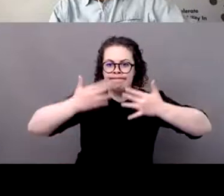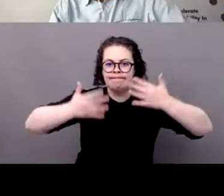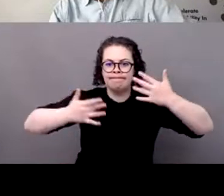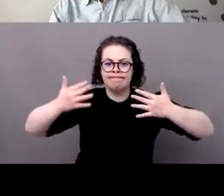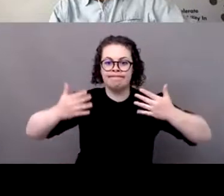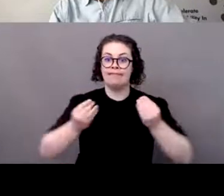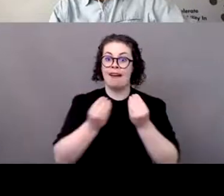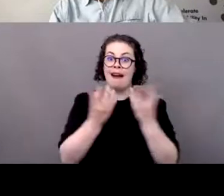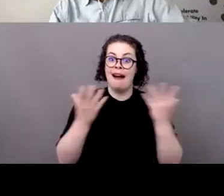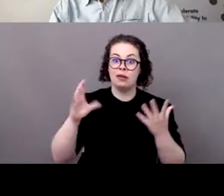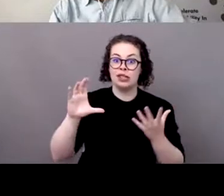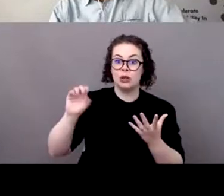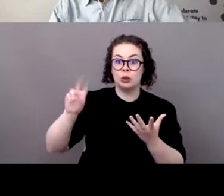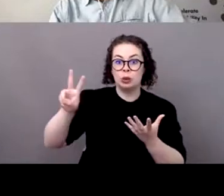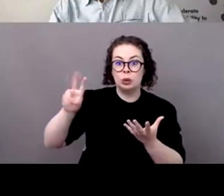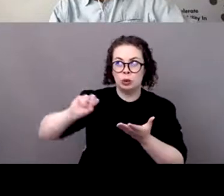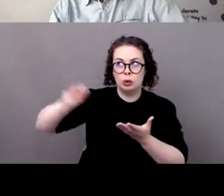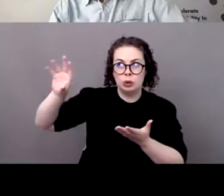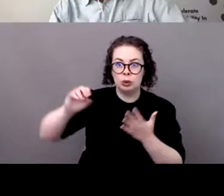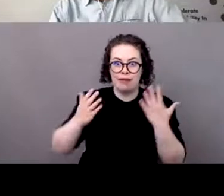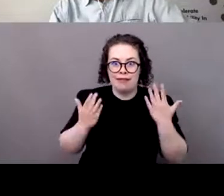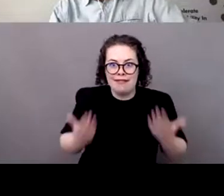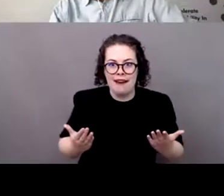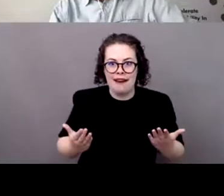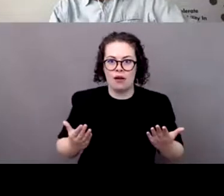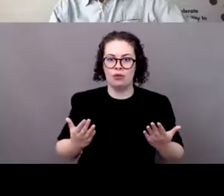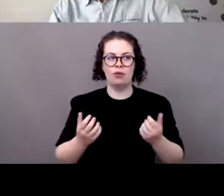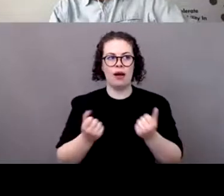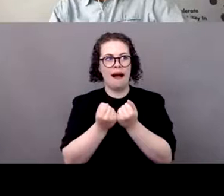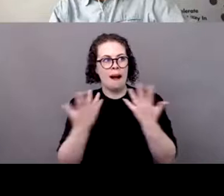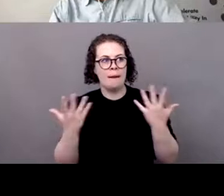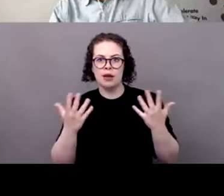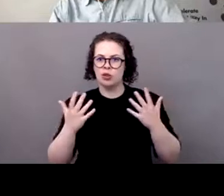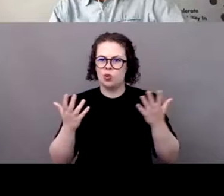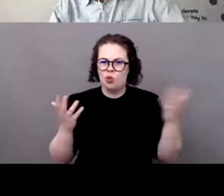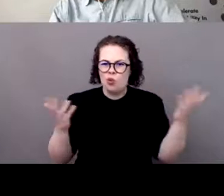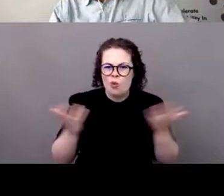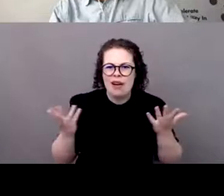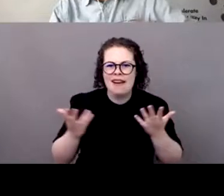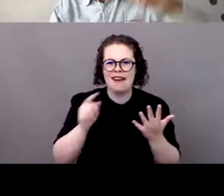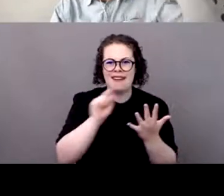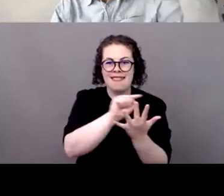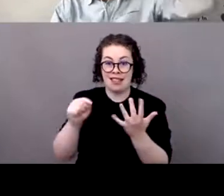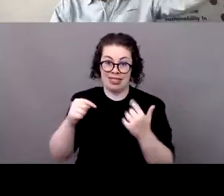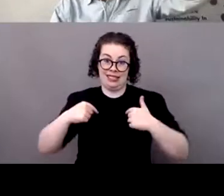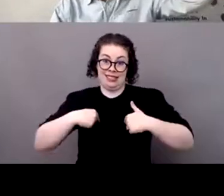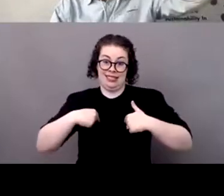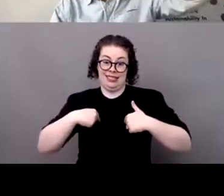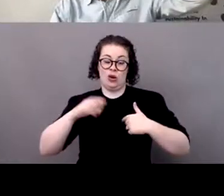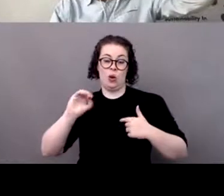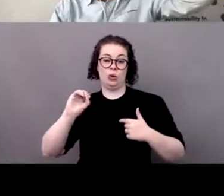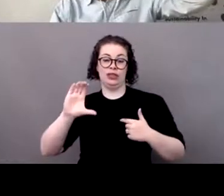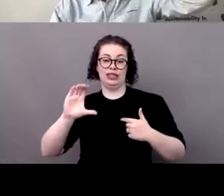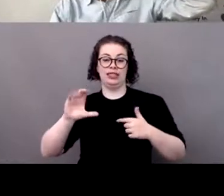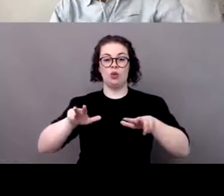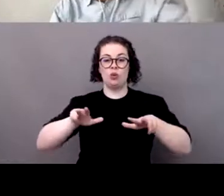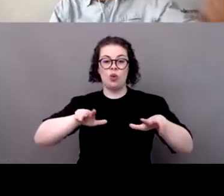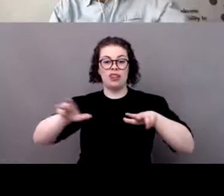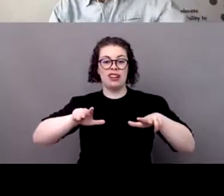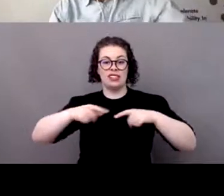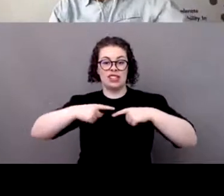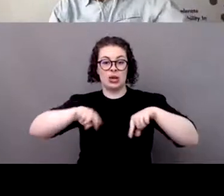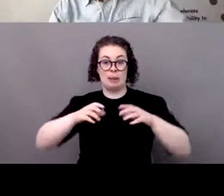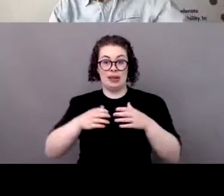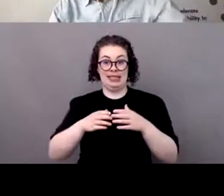talk about tons of CO2, and that's what we do within the organization committee, having the ton of CO2